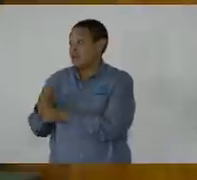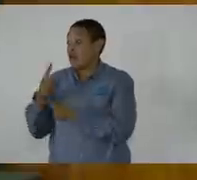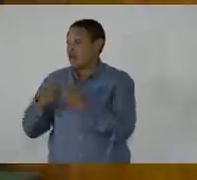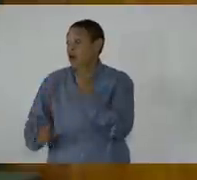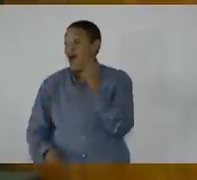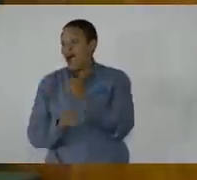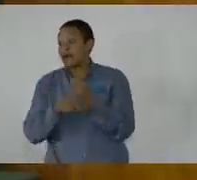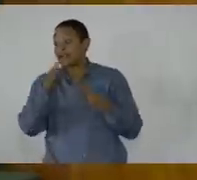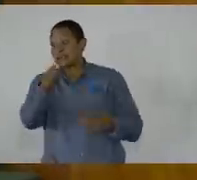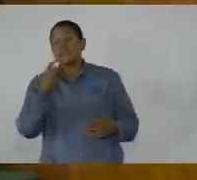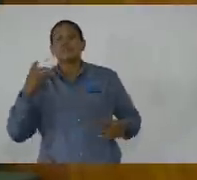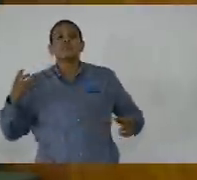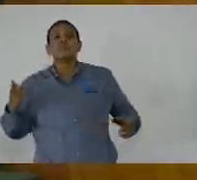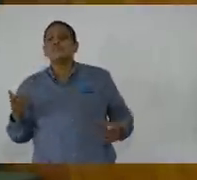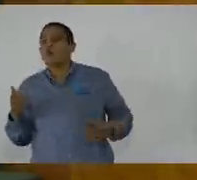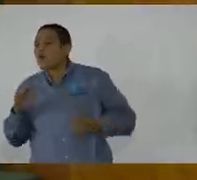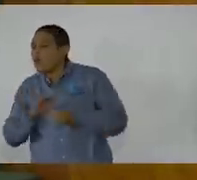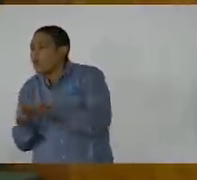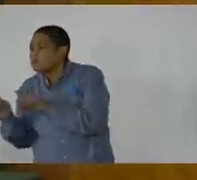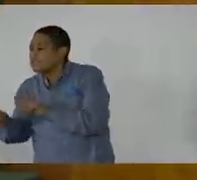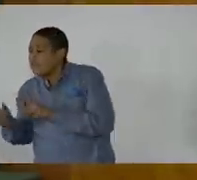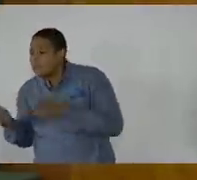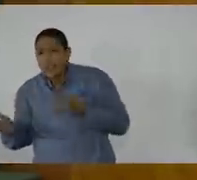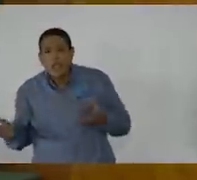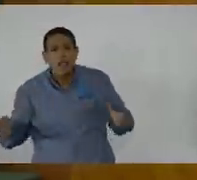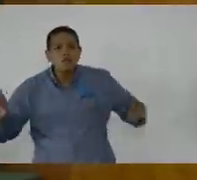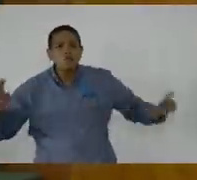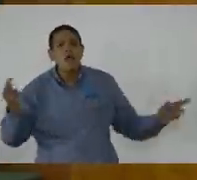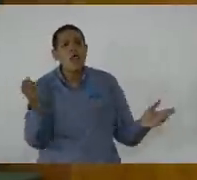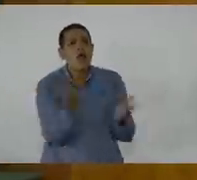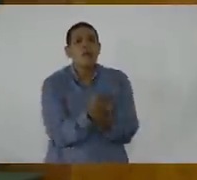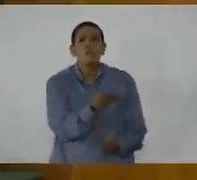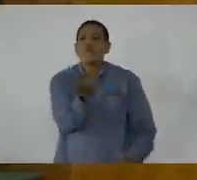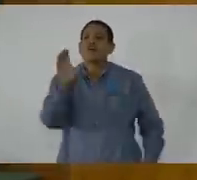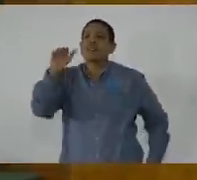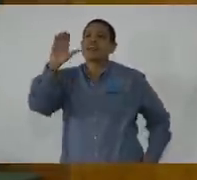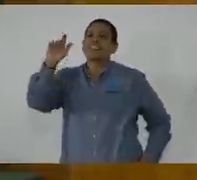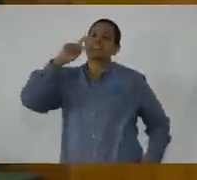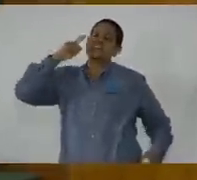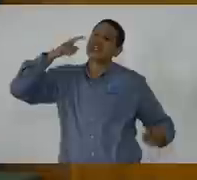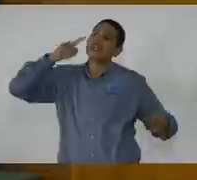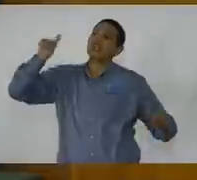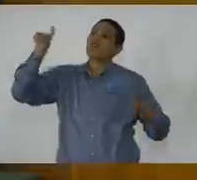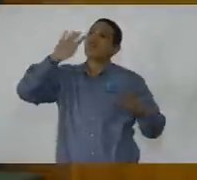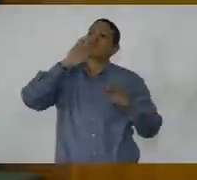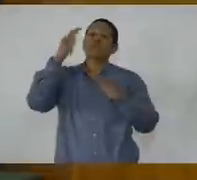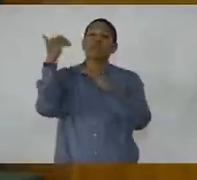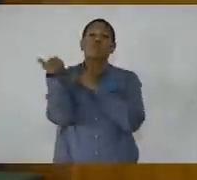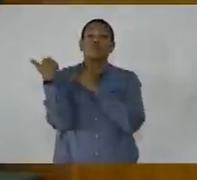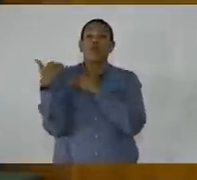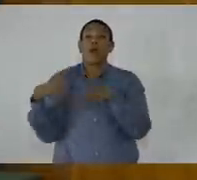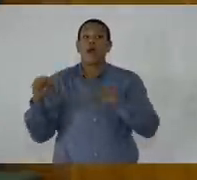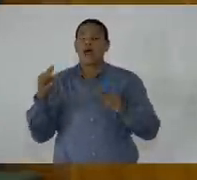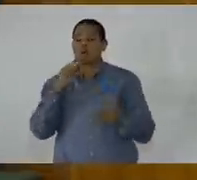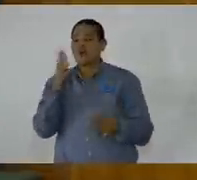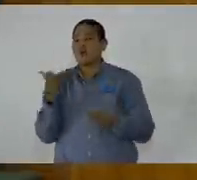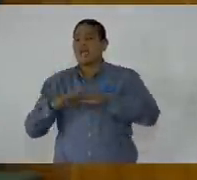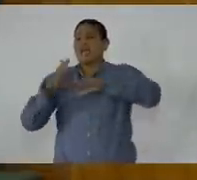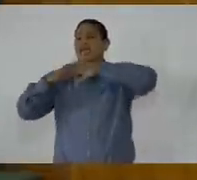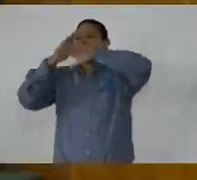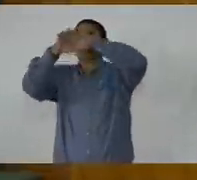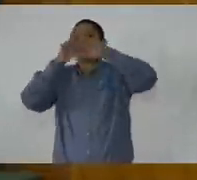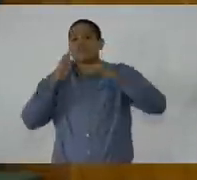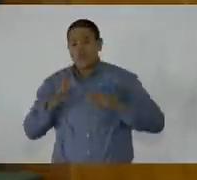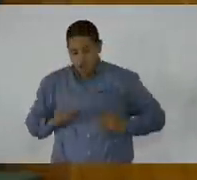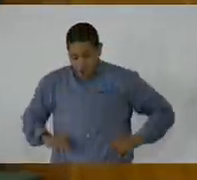approved sites for COVID testing, Madam Speaker. The CAC fulfilled its responsibilities to increase